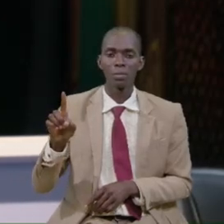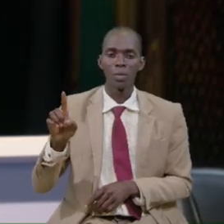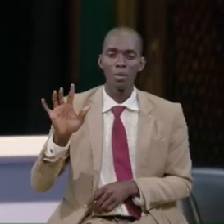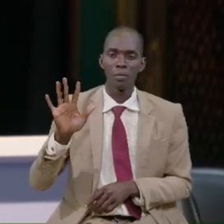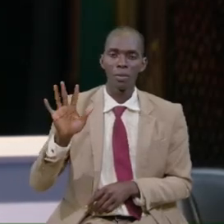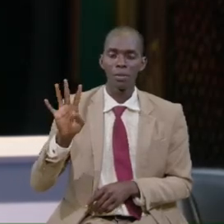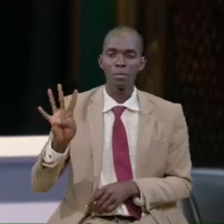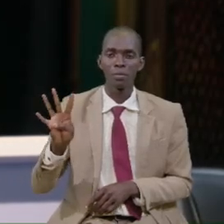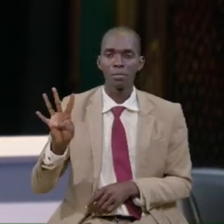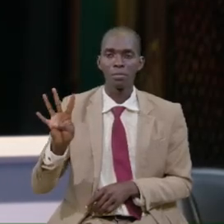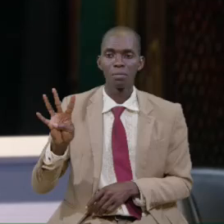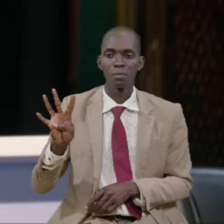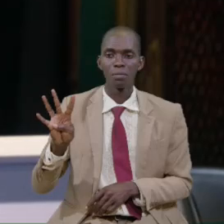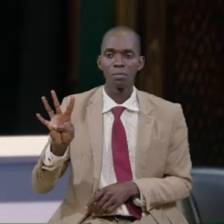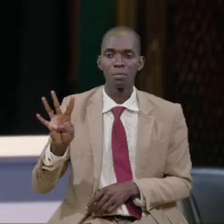54